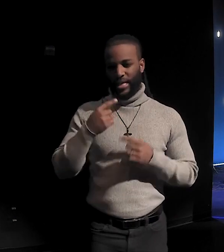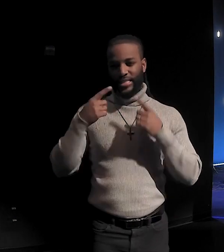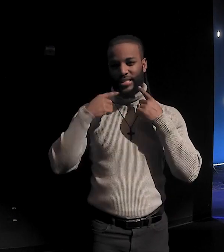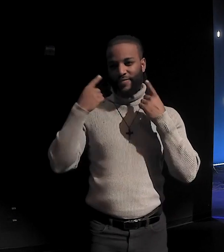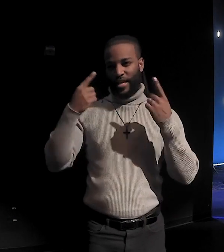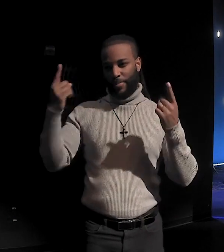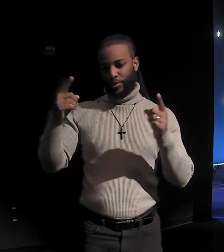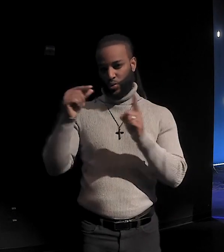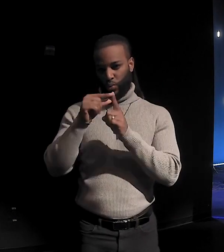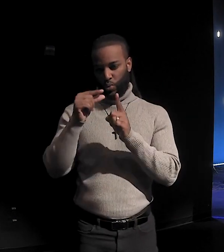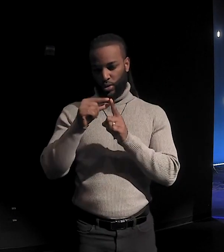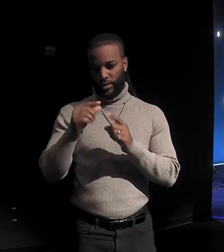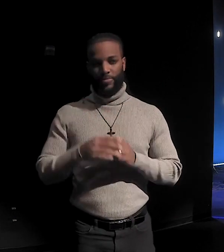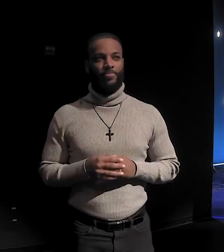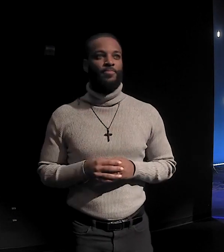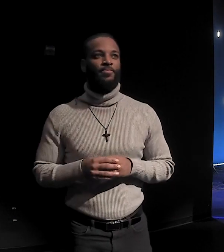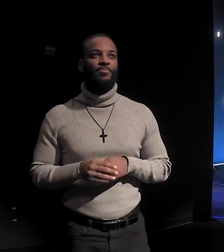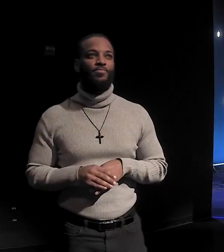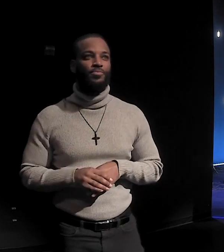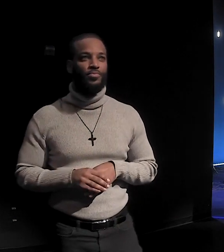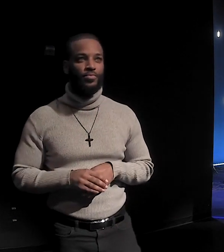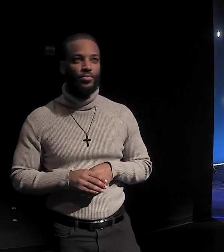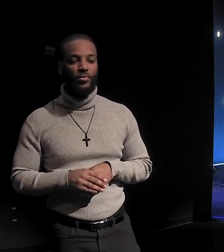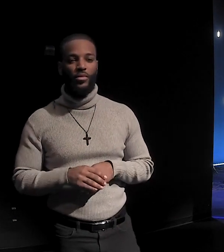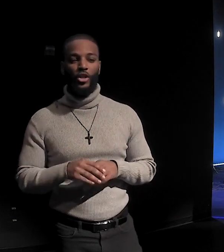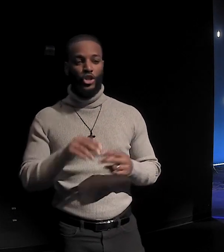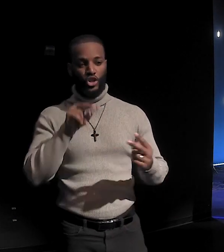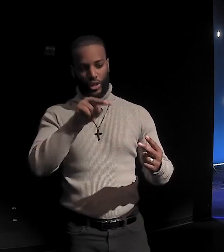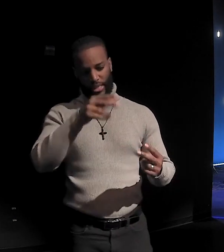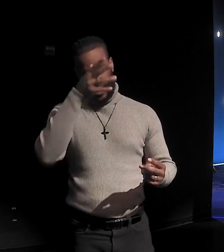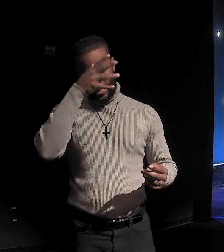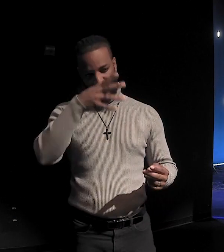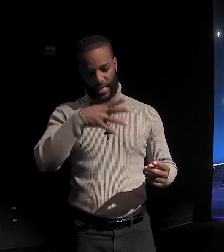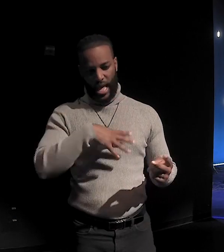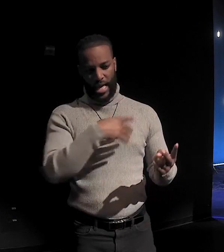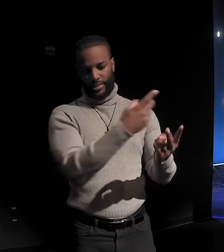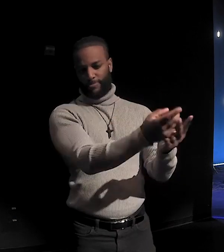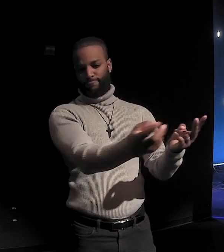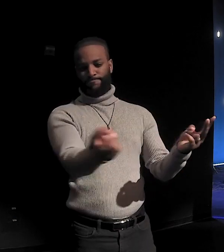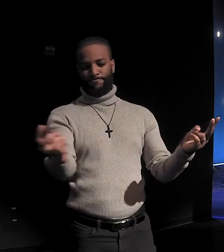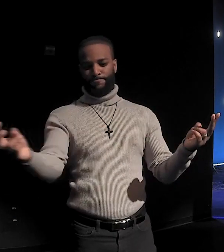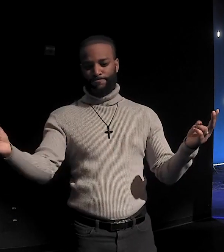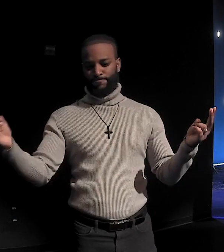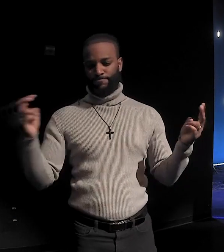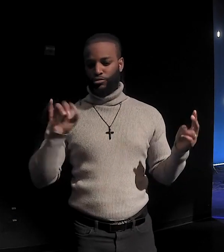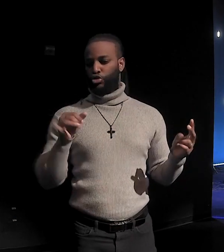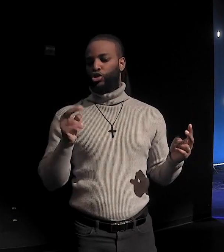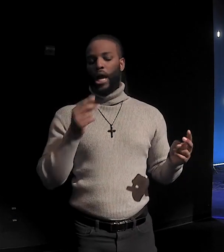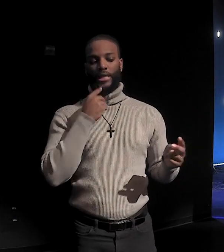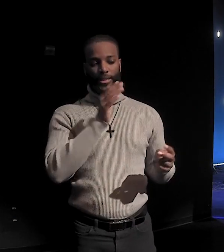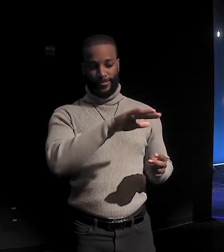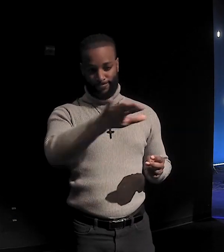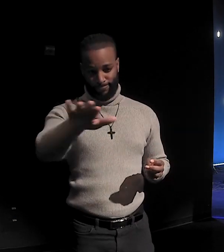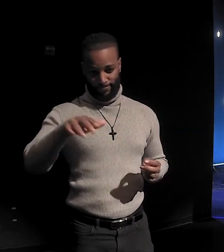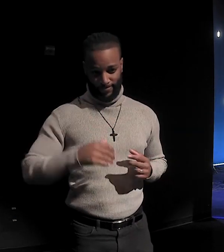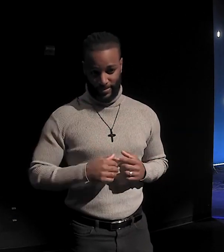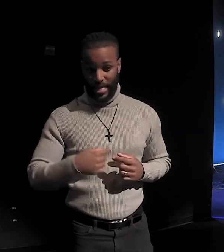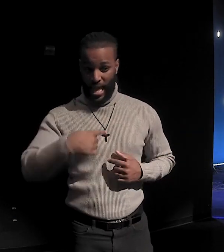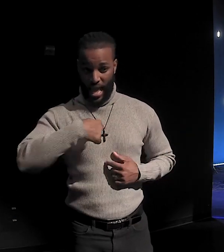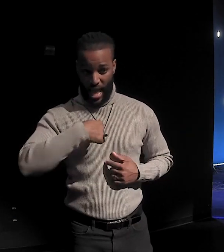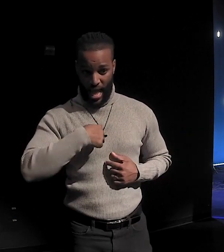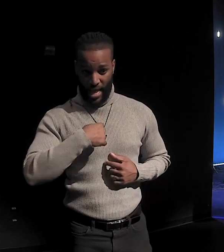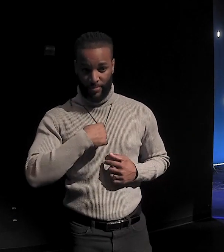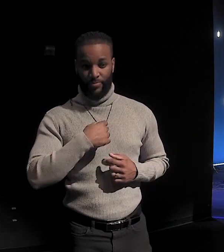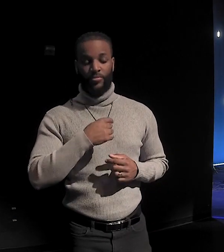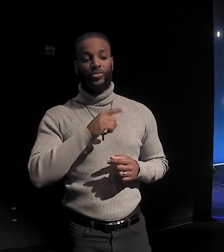famous words. We're going to unpack these today. He's looking at the guys sitting around the table, and he says, I am the